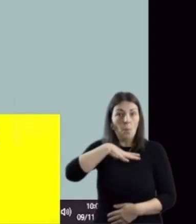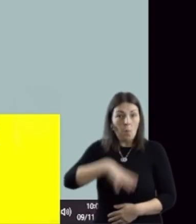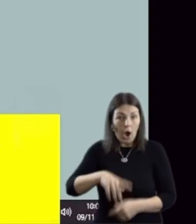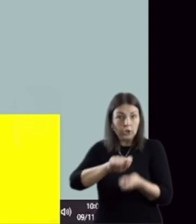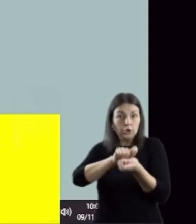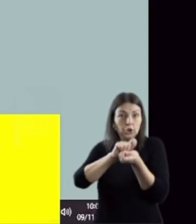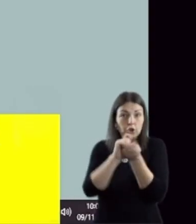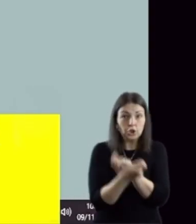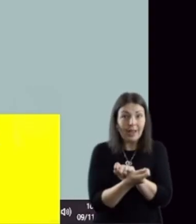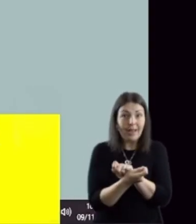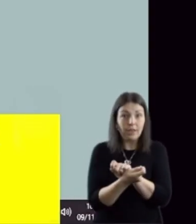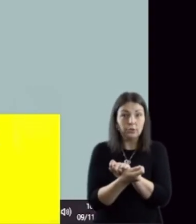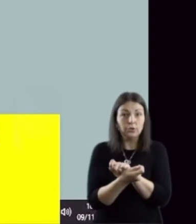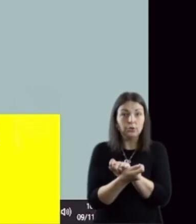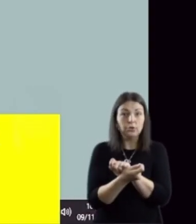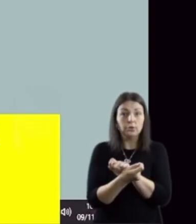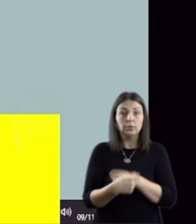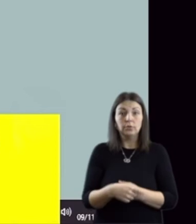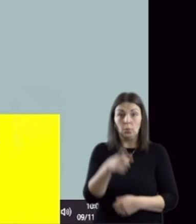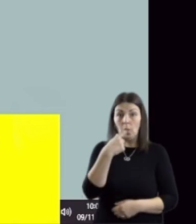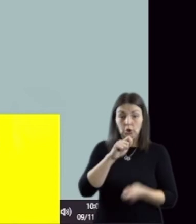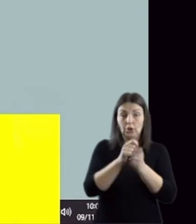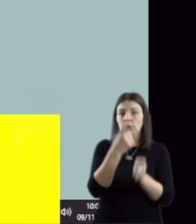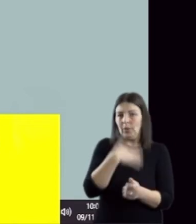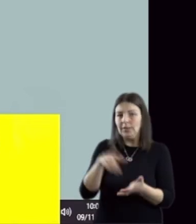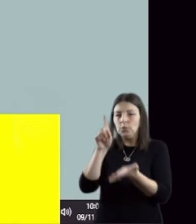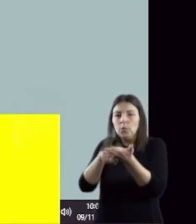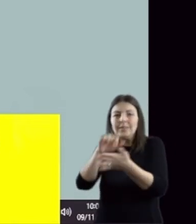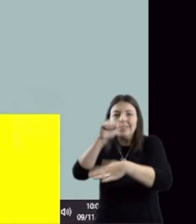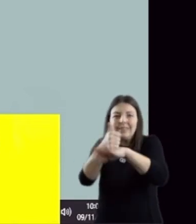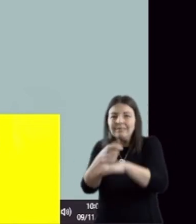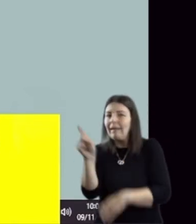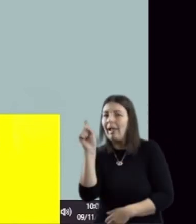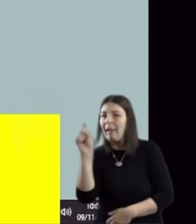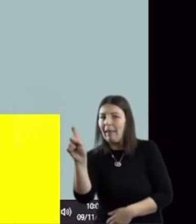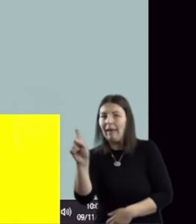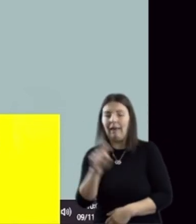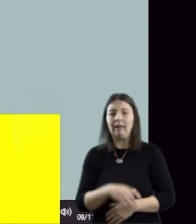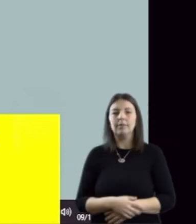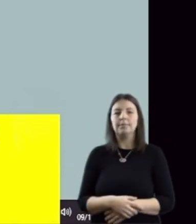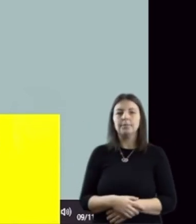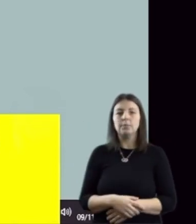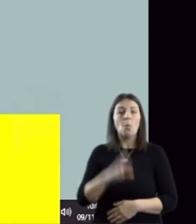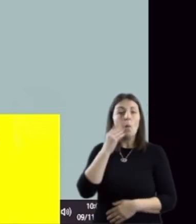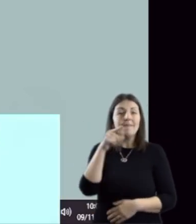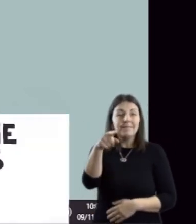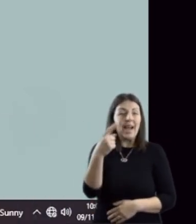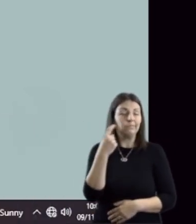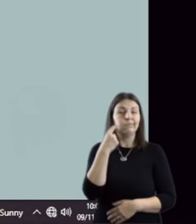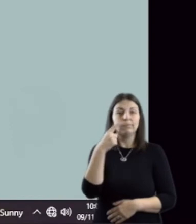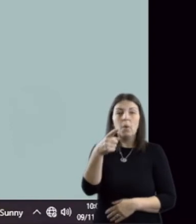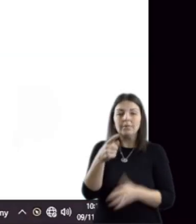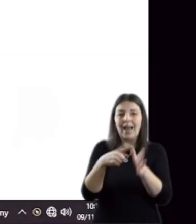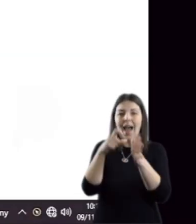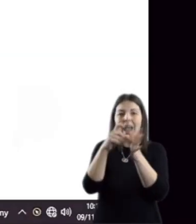You will find the admin password on your router. We strongly recommend you change this, especially if you have children